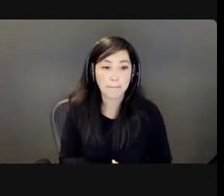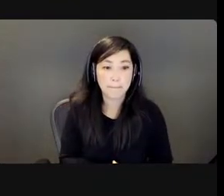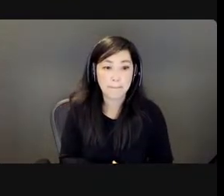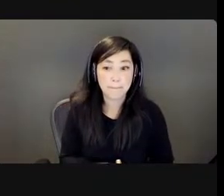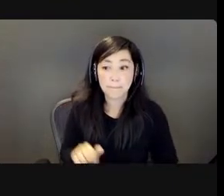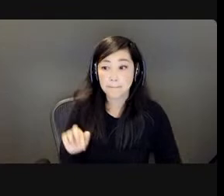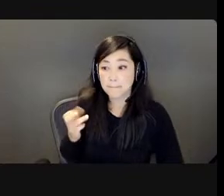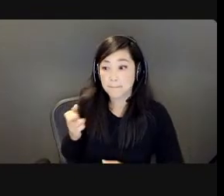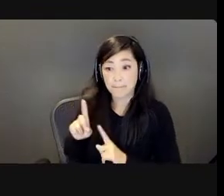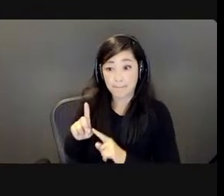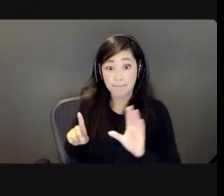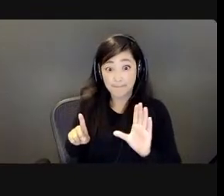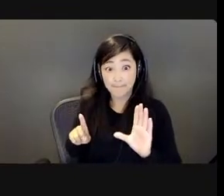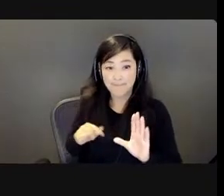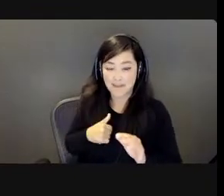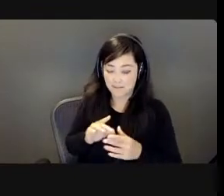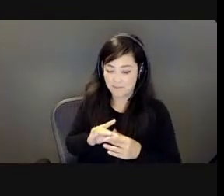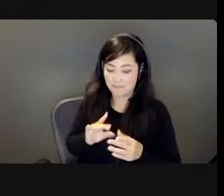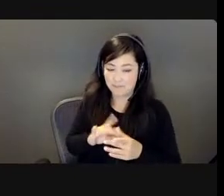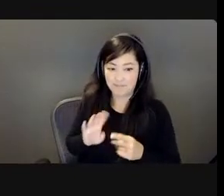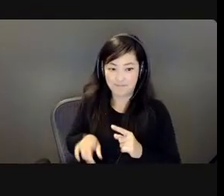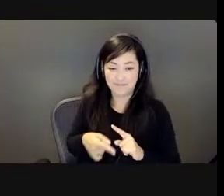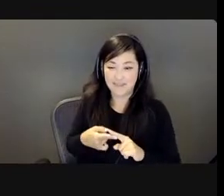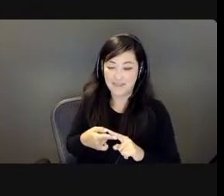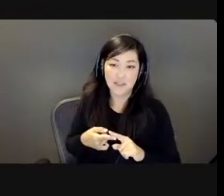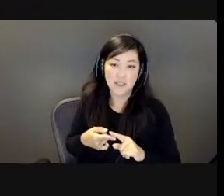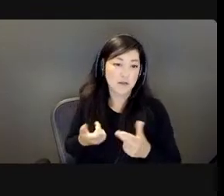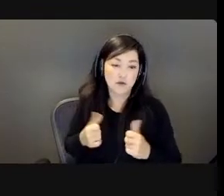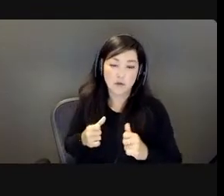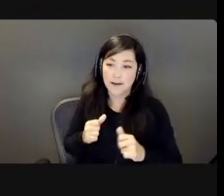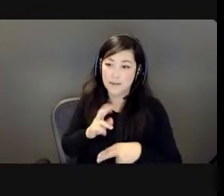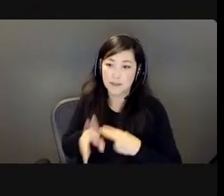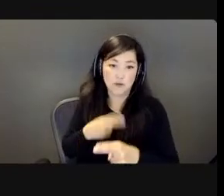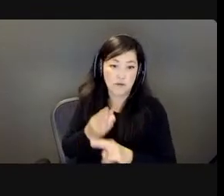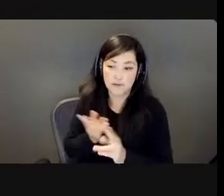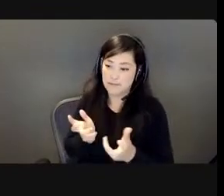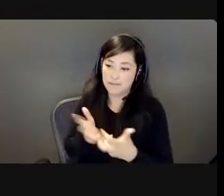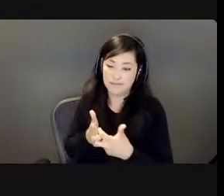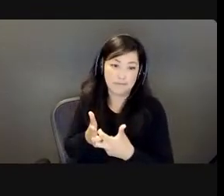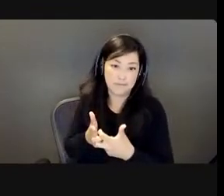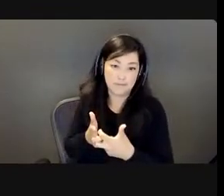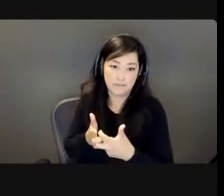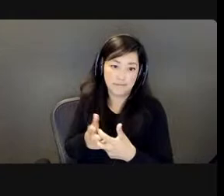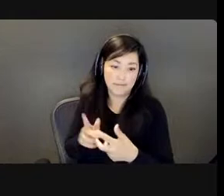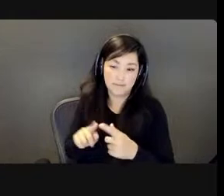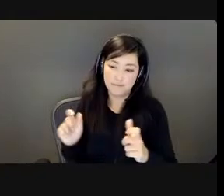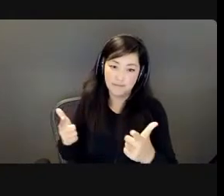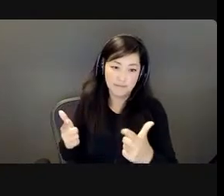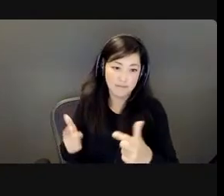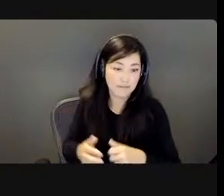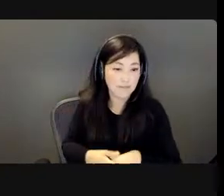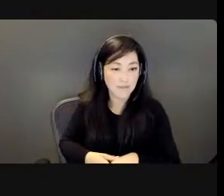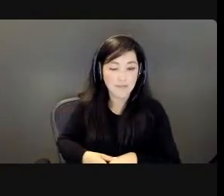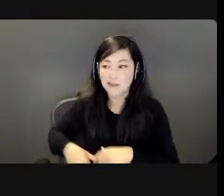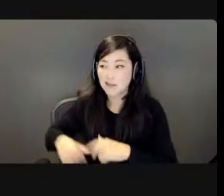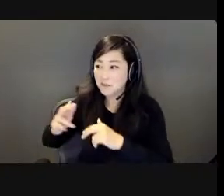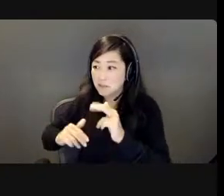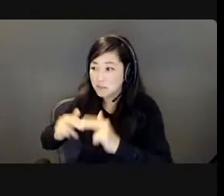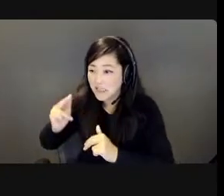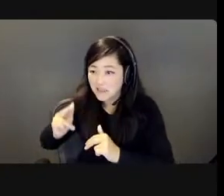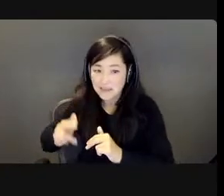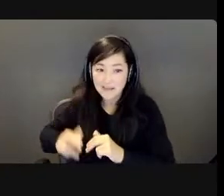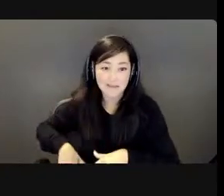Sure, I can jump in. I mean, just being universal too, because even especially with buildings and parks, and